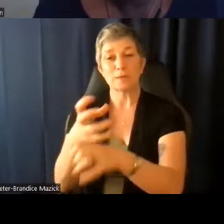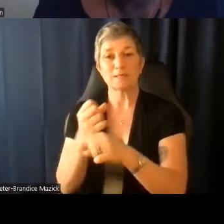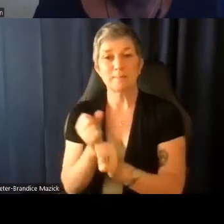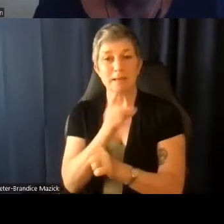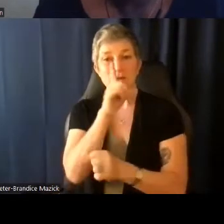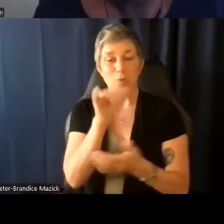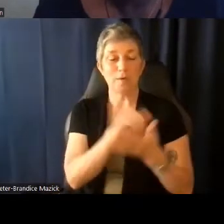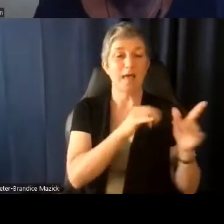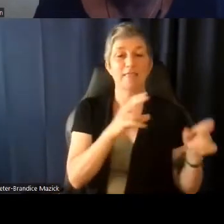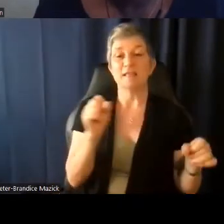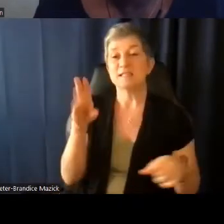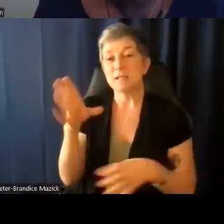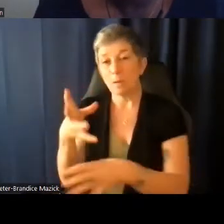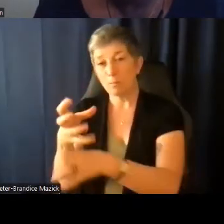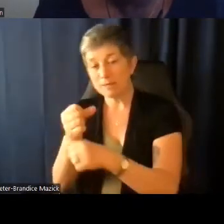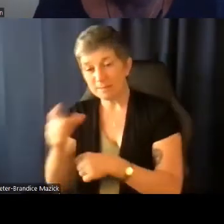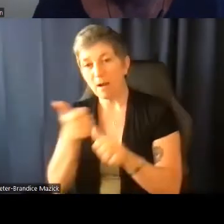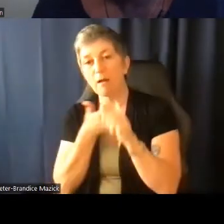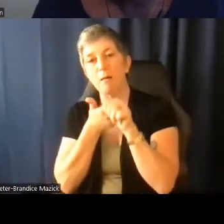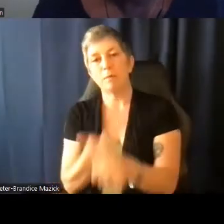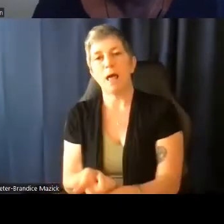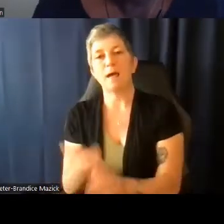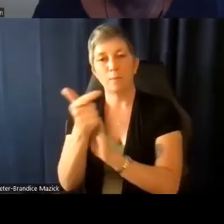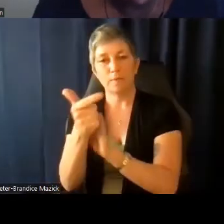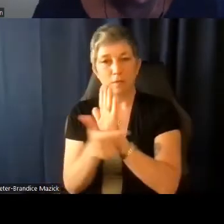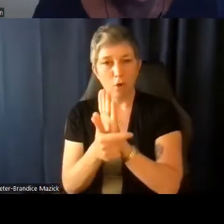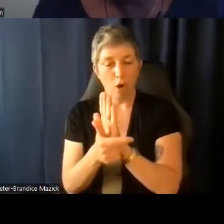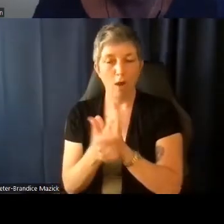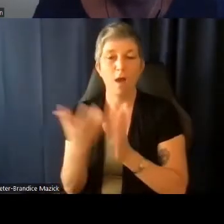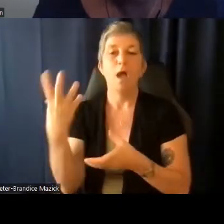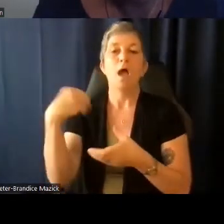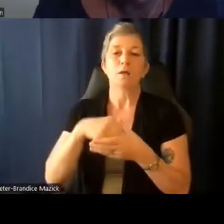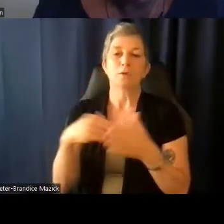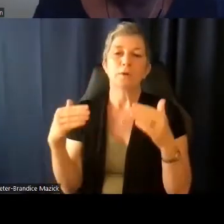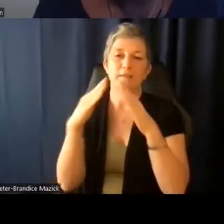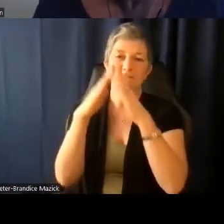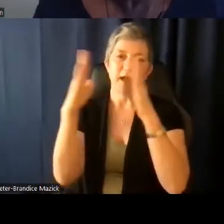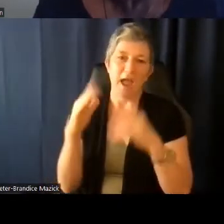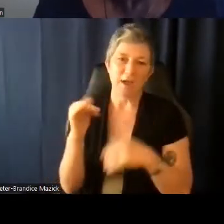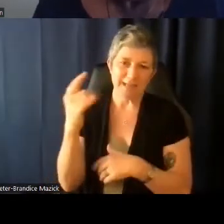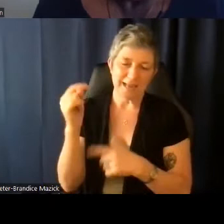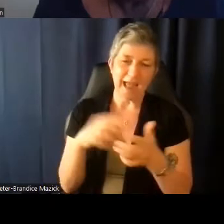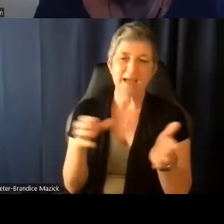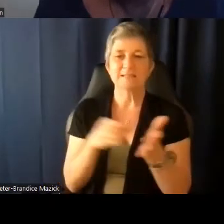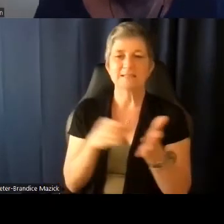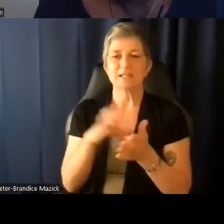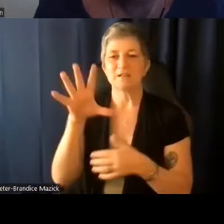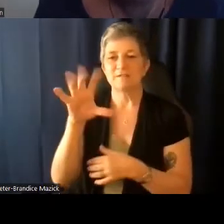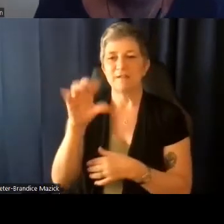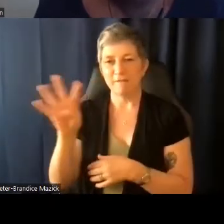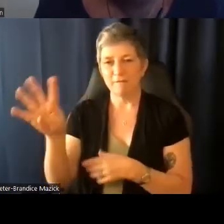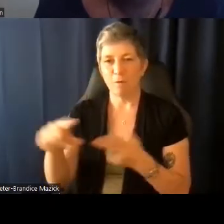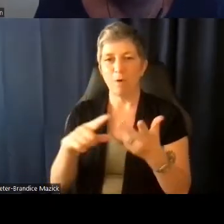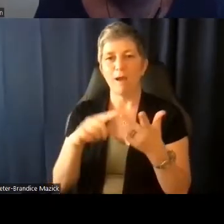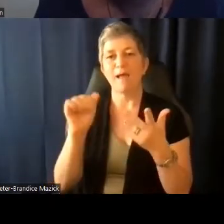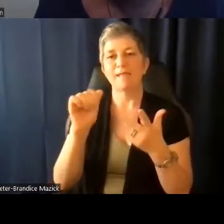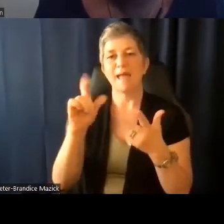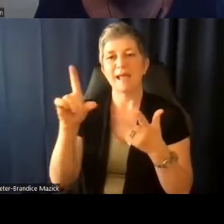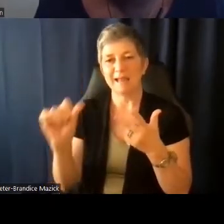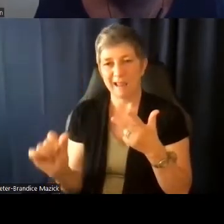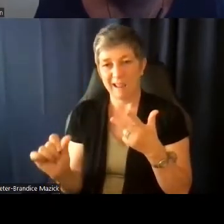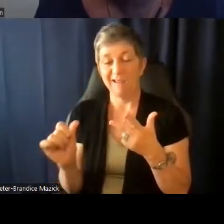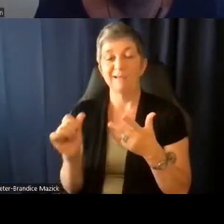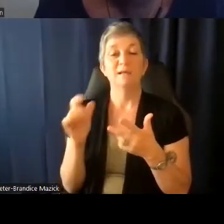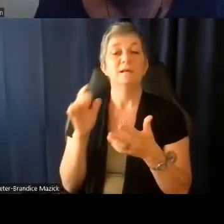their subrecipients are complying with the law, including the Fair Housing Act, Section 504, and the ADA. And so with regard